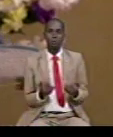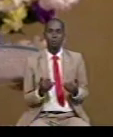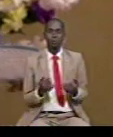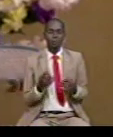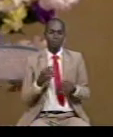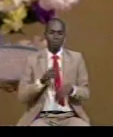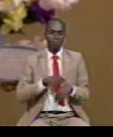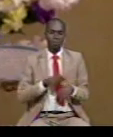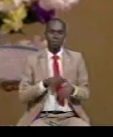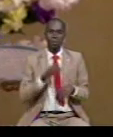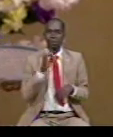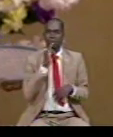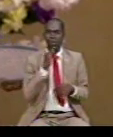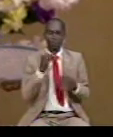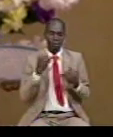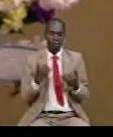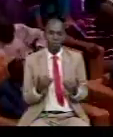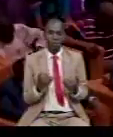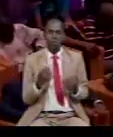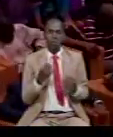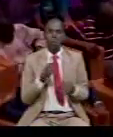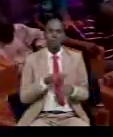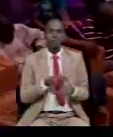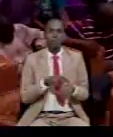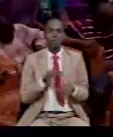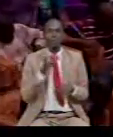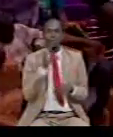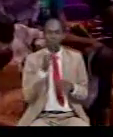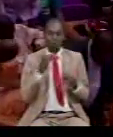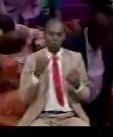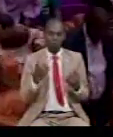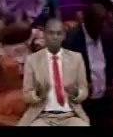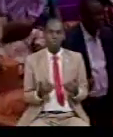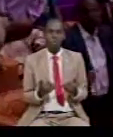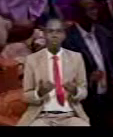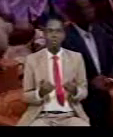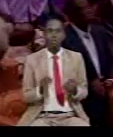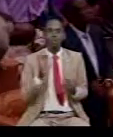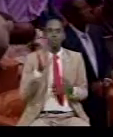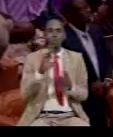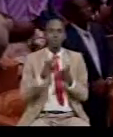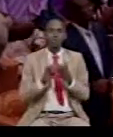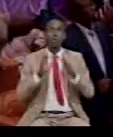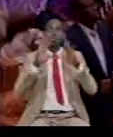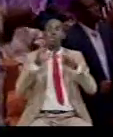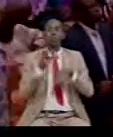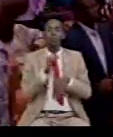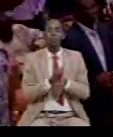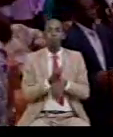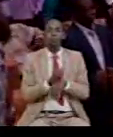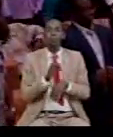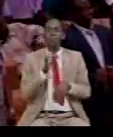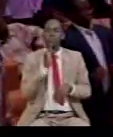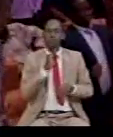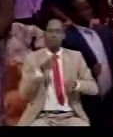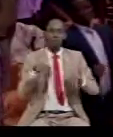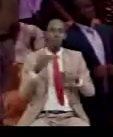has come. The hour has come. Your miracle is going home with